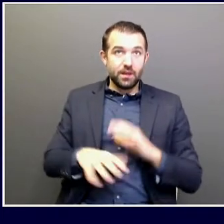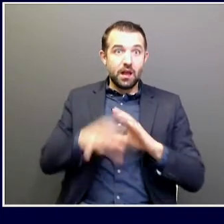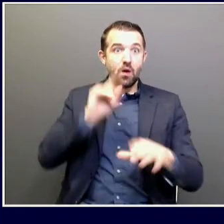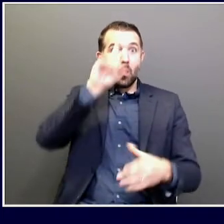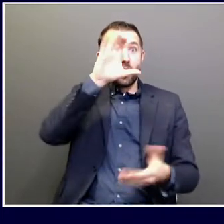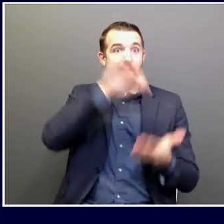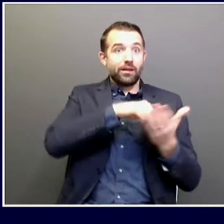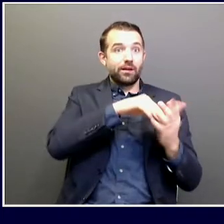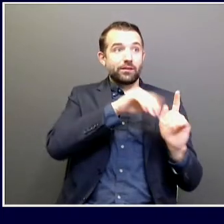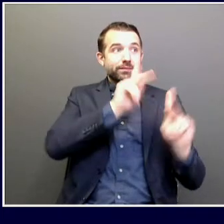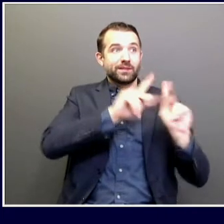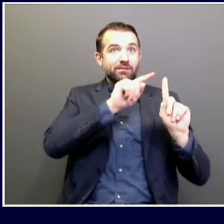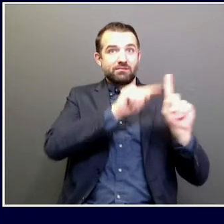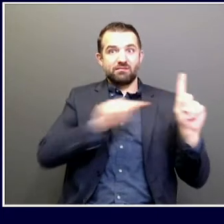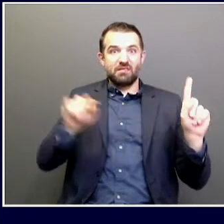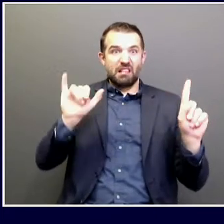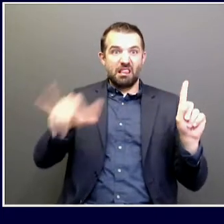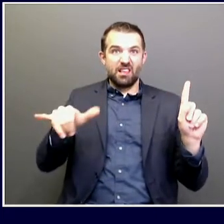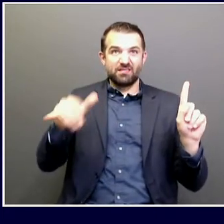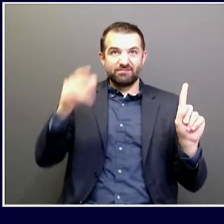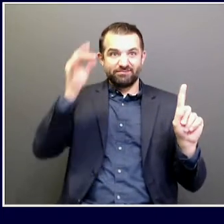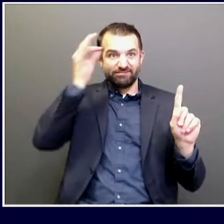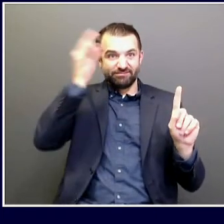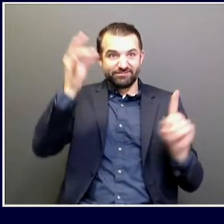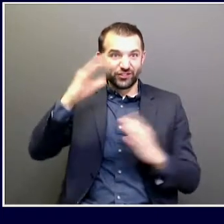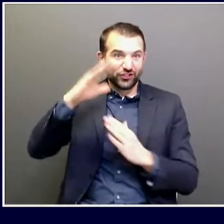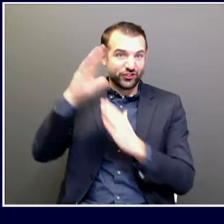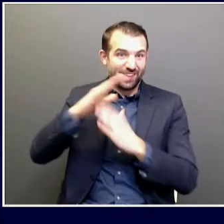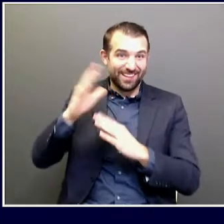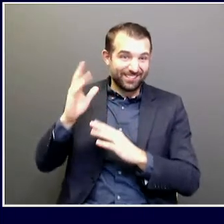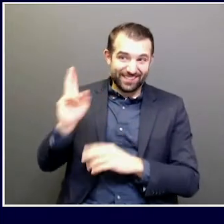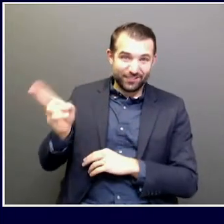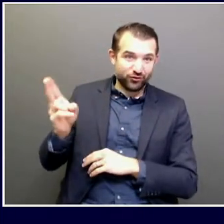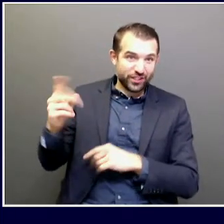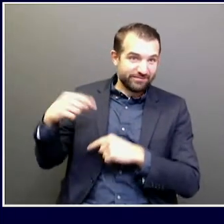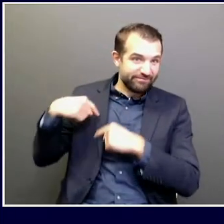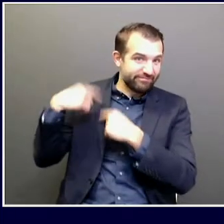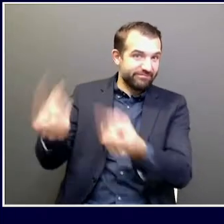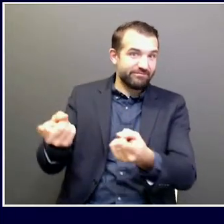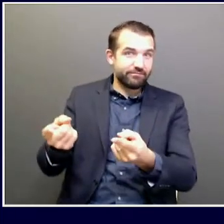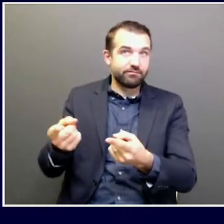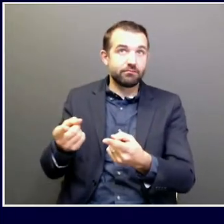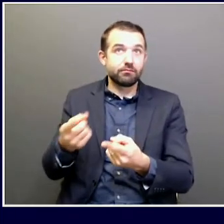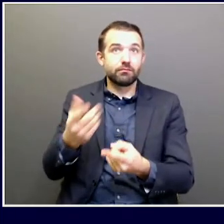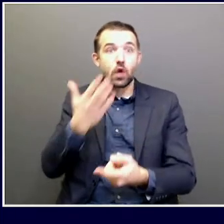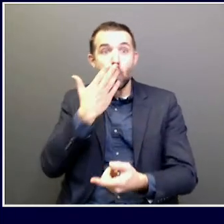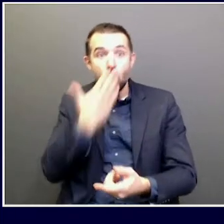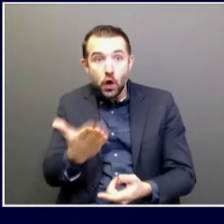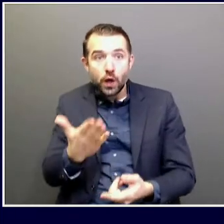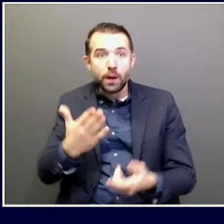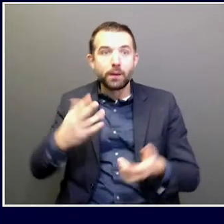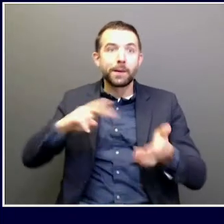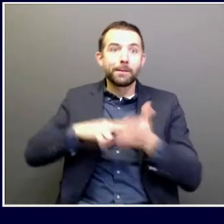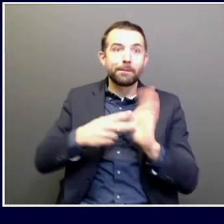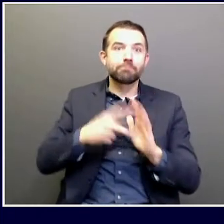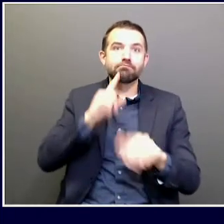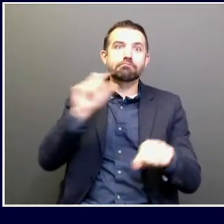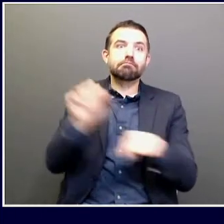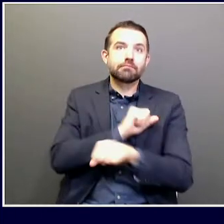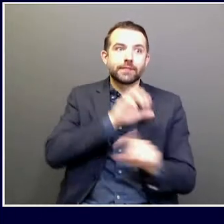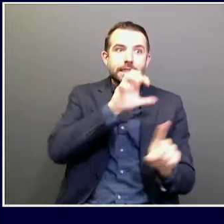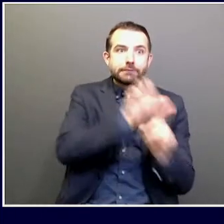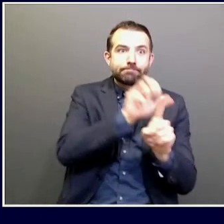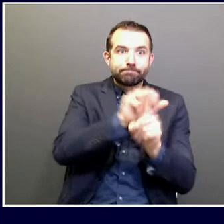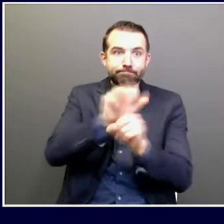point throughout the testing during the entire pandemic. It's a good sign, and it gives us more confidence that we're seeing all the cases